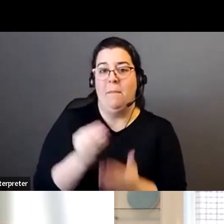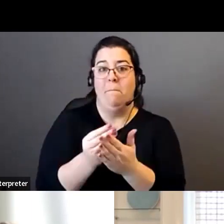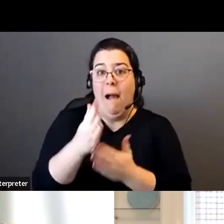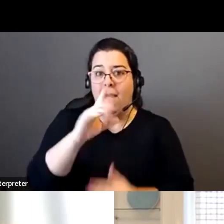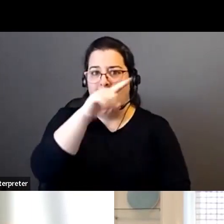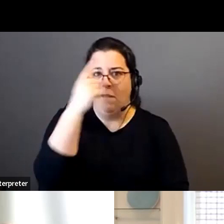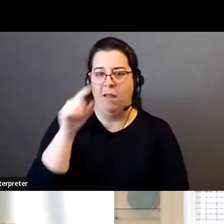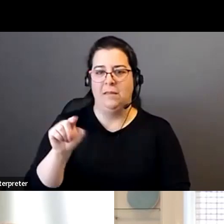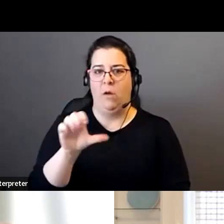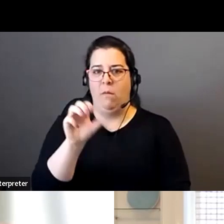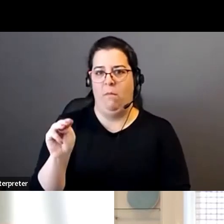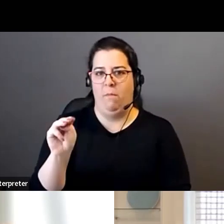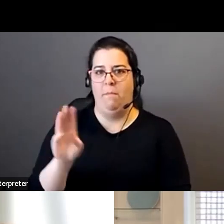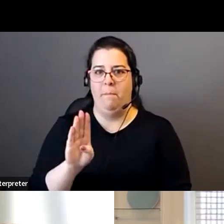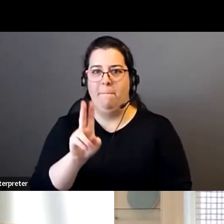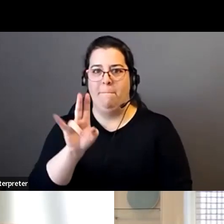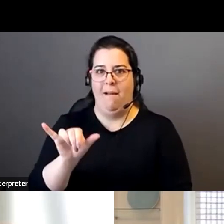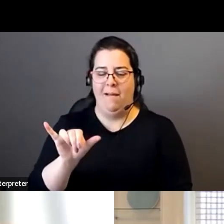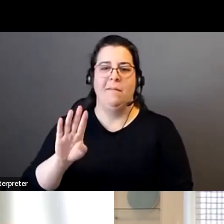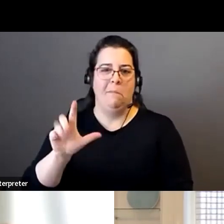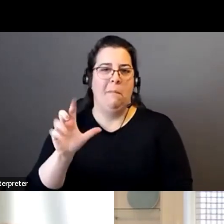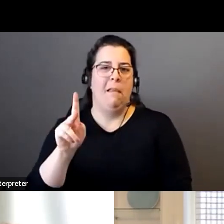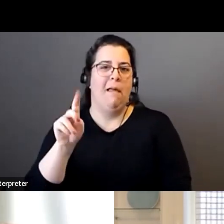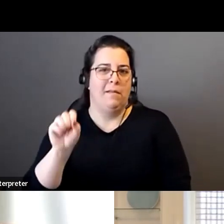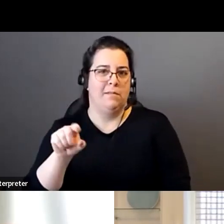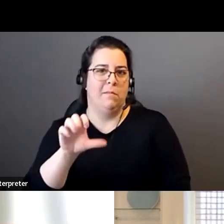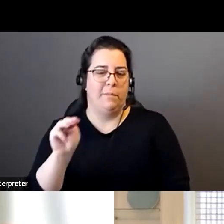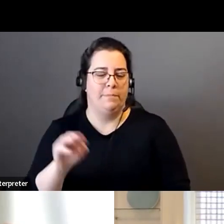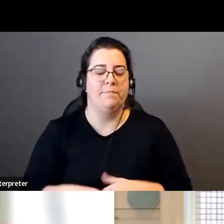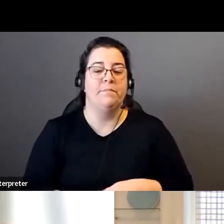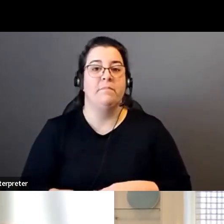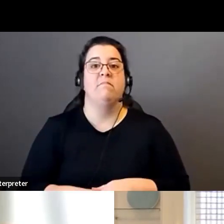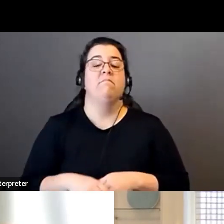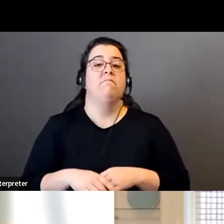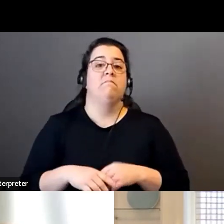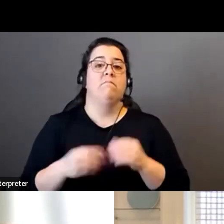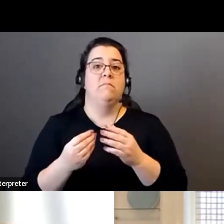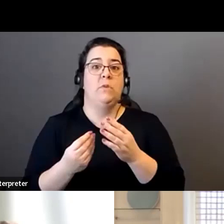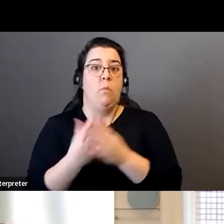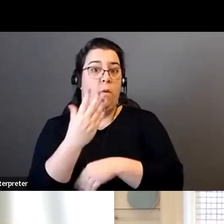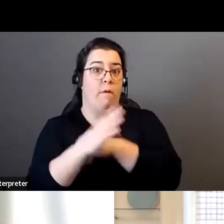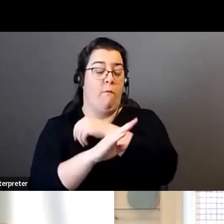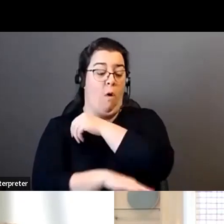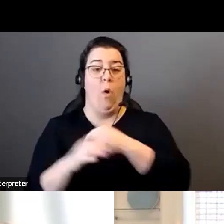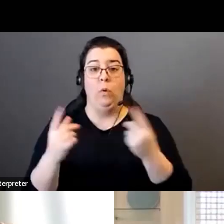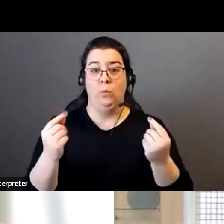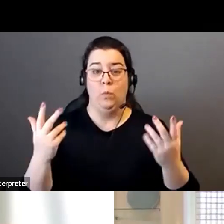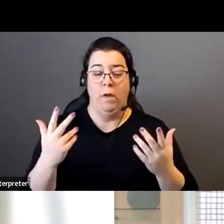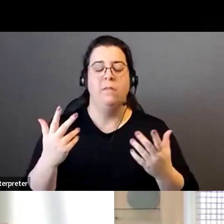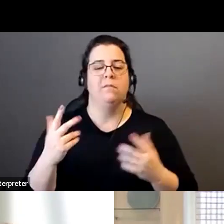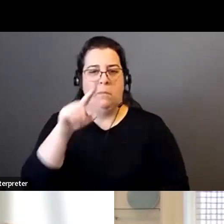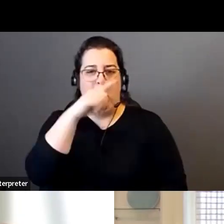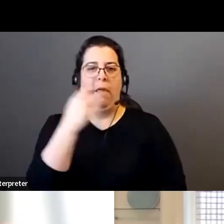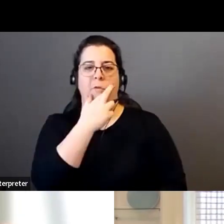magazine. And every spring and every fall, they do Black Restaurant Week, where they have all